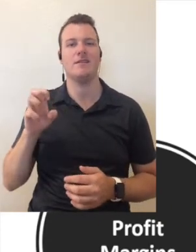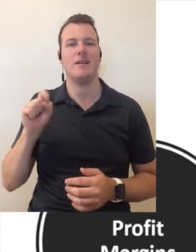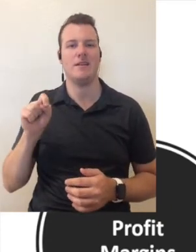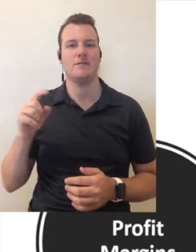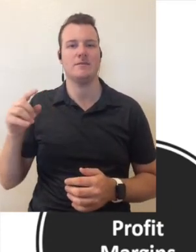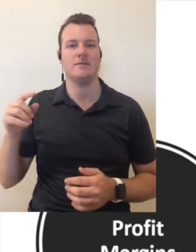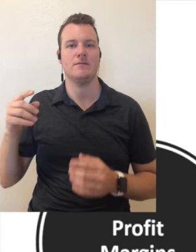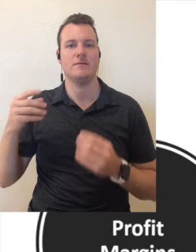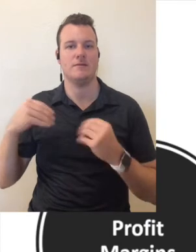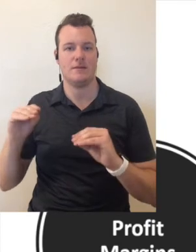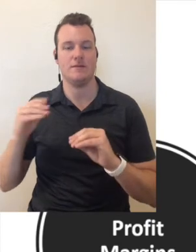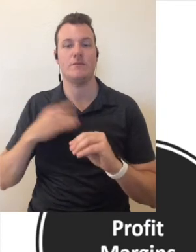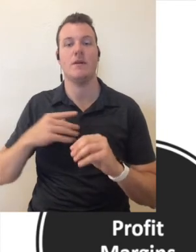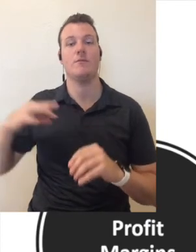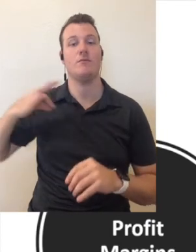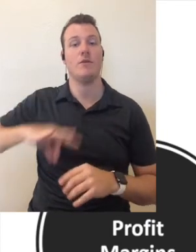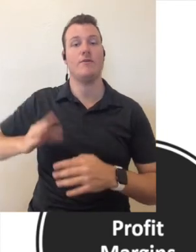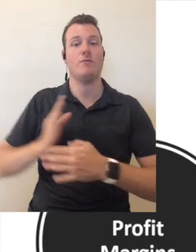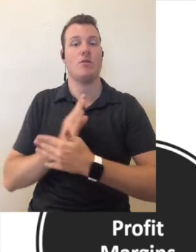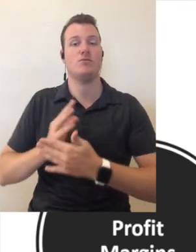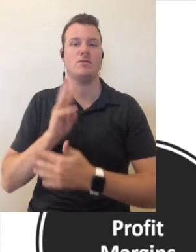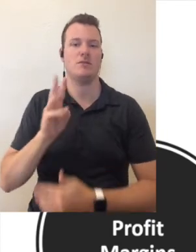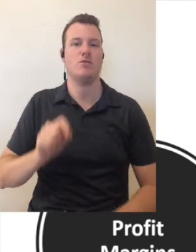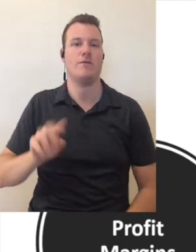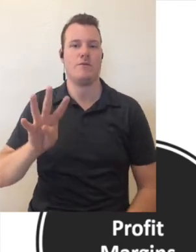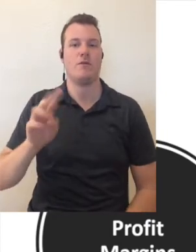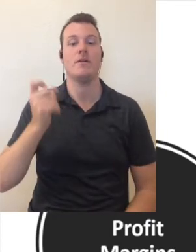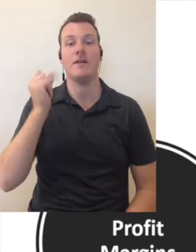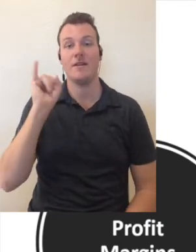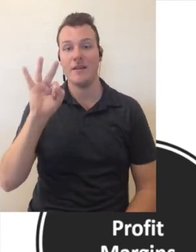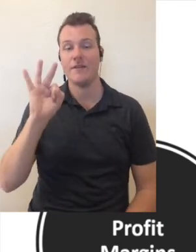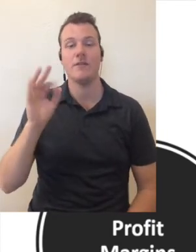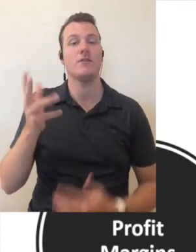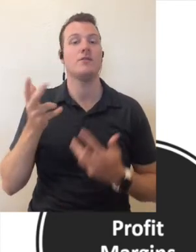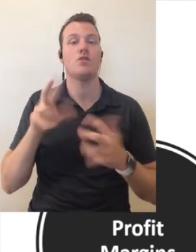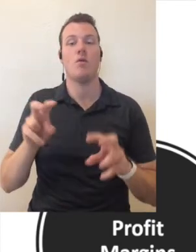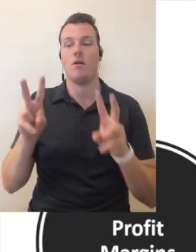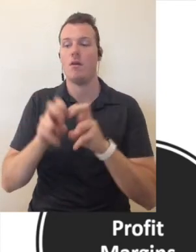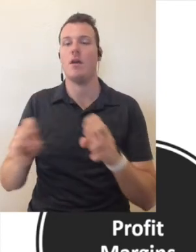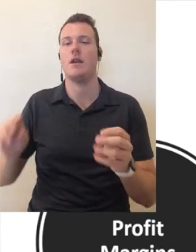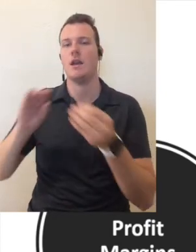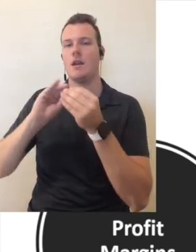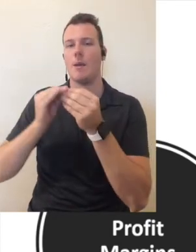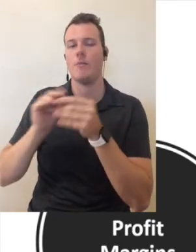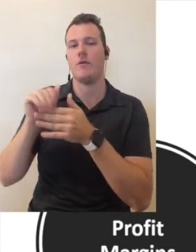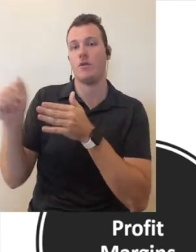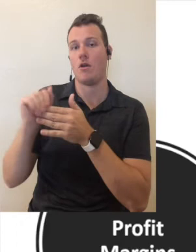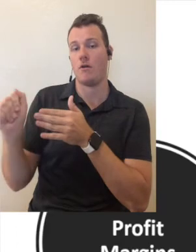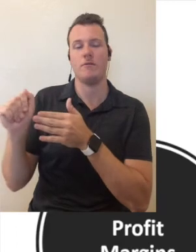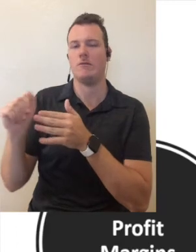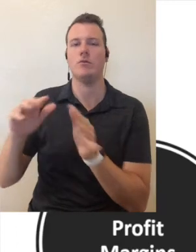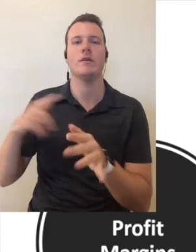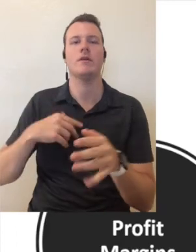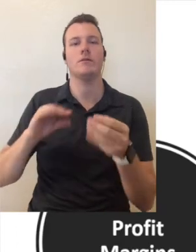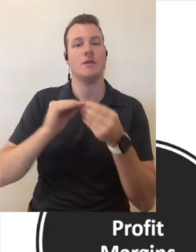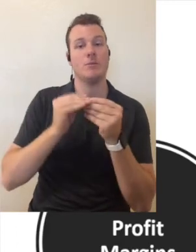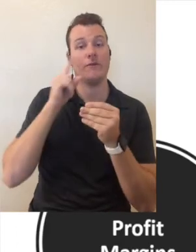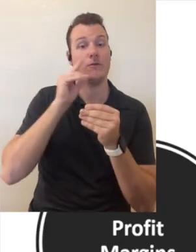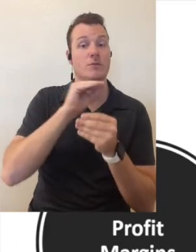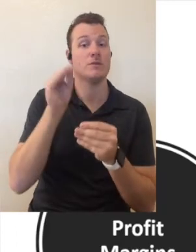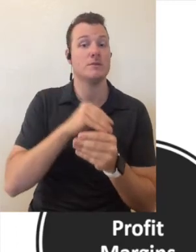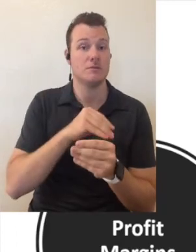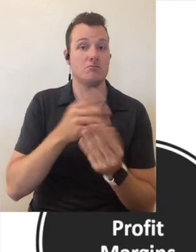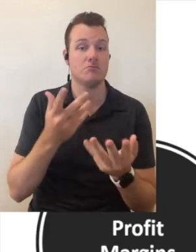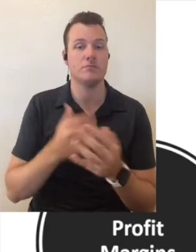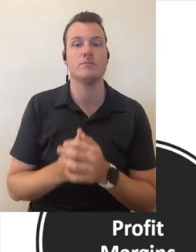2,126 divided by 32,983, which is my net sales, and my profit margin is 6.4. So if you didn't want to look